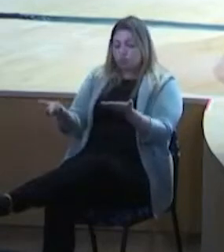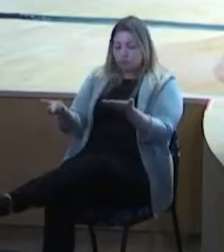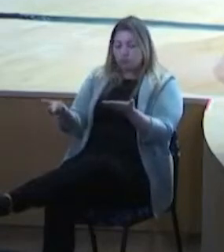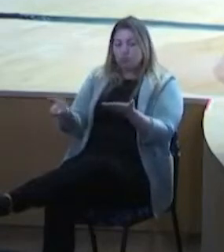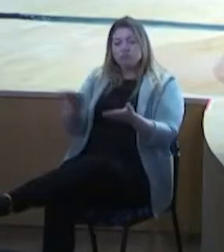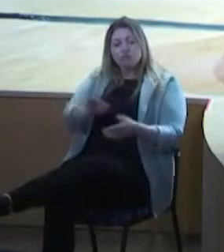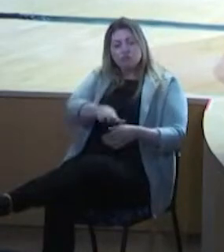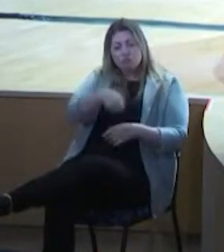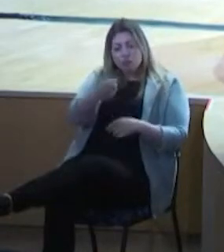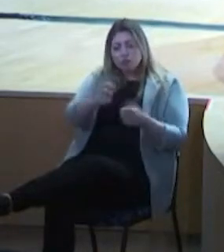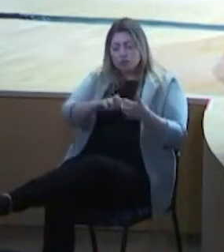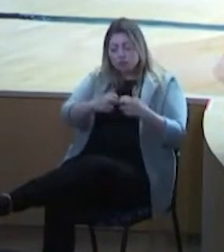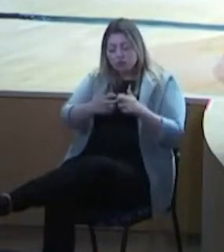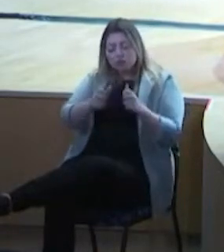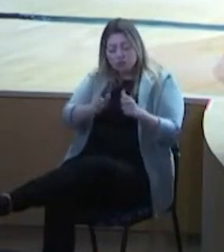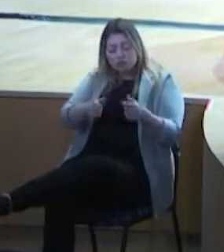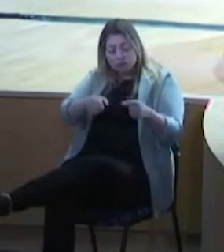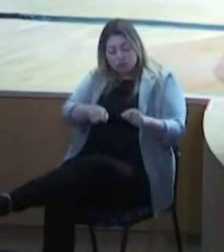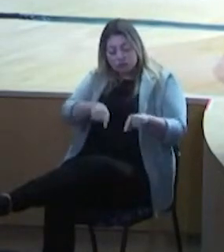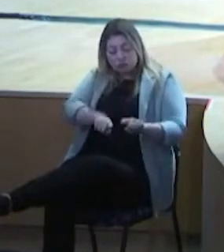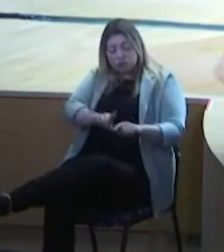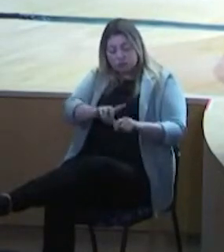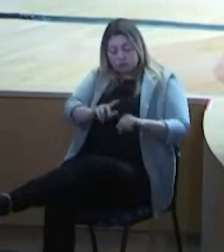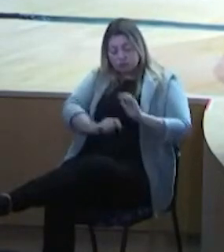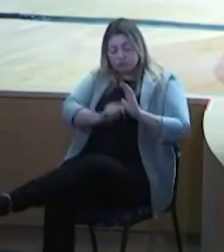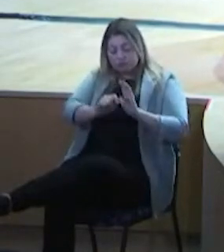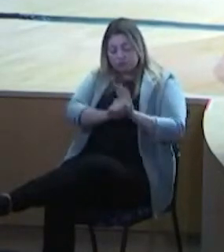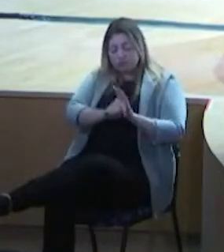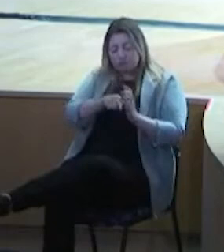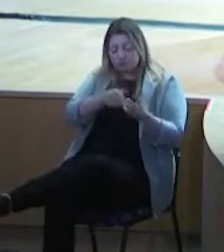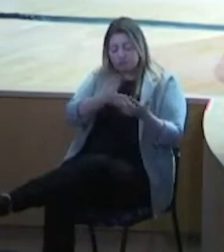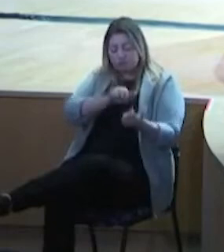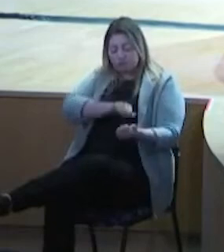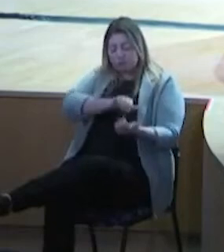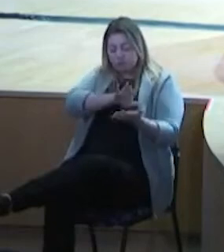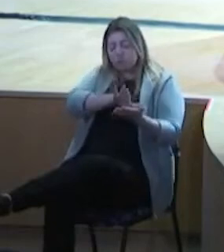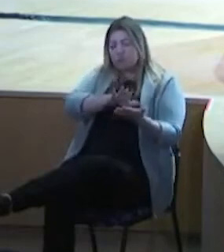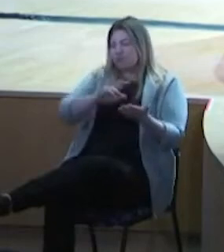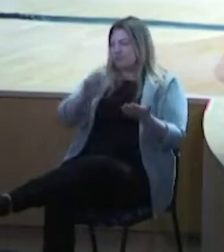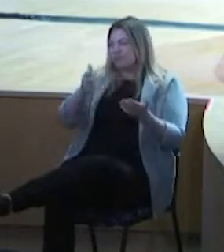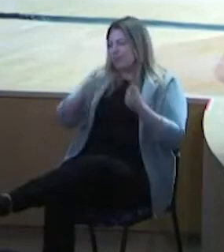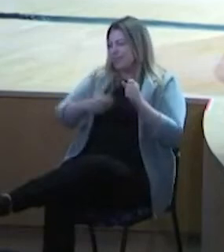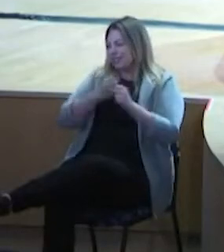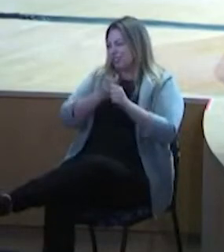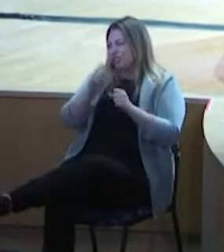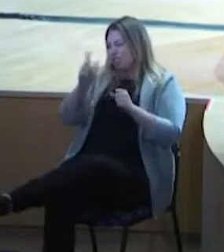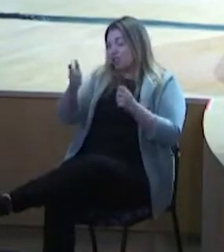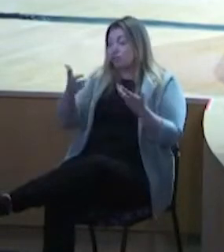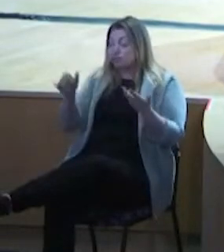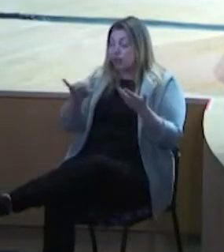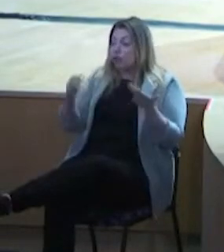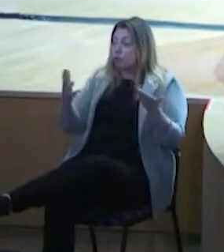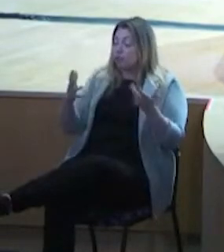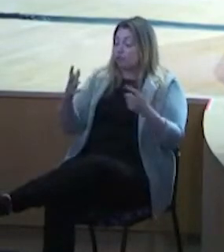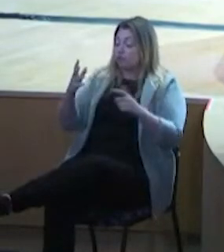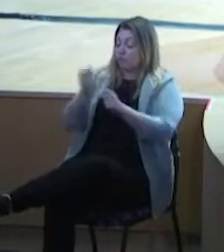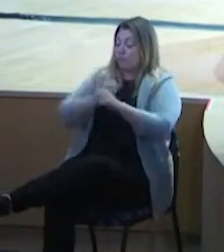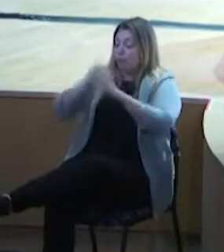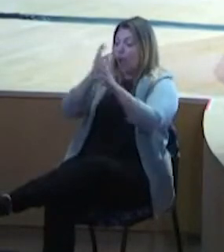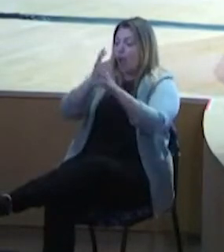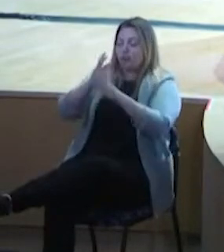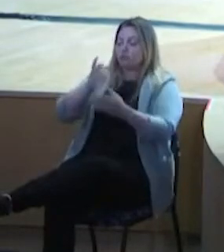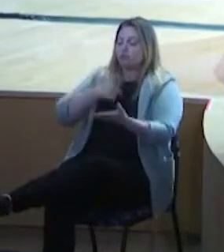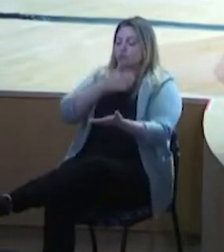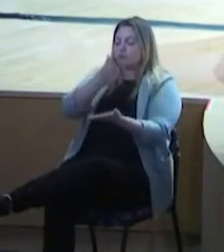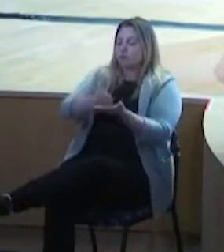Other issues that might have happened in that time that were kind of addressed, you know, 10 years later, were things like stopping the bombing of one of our